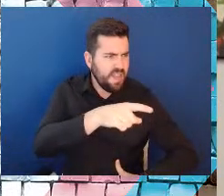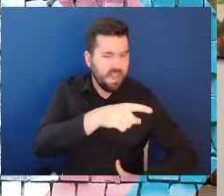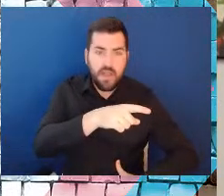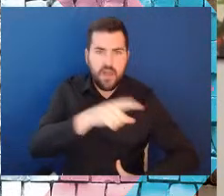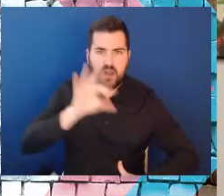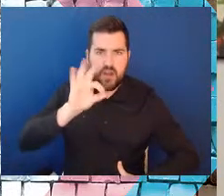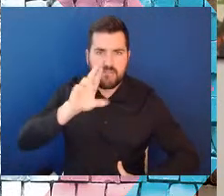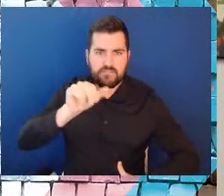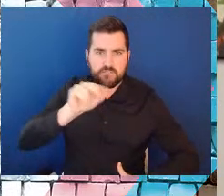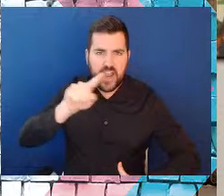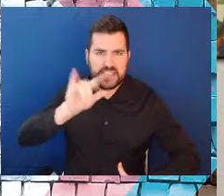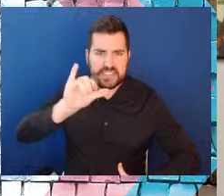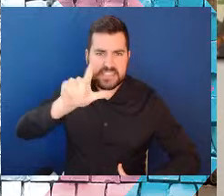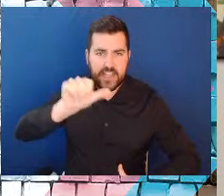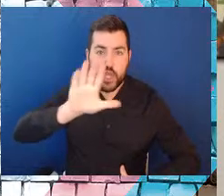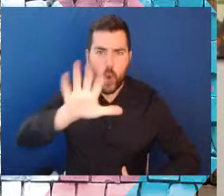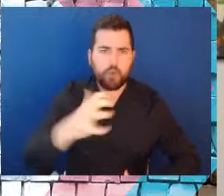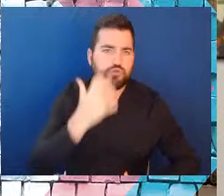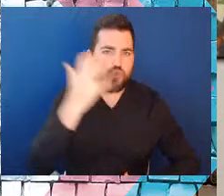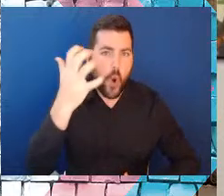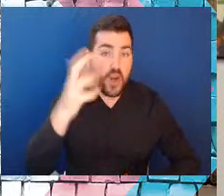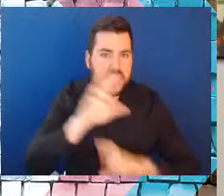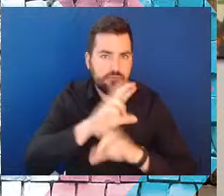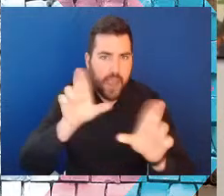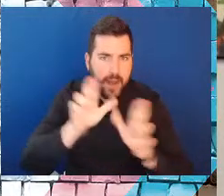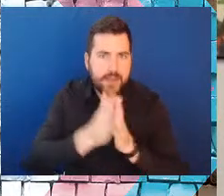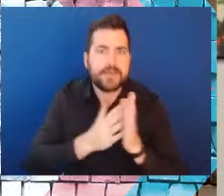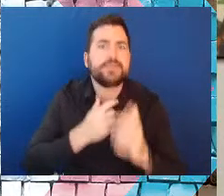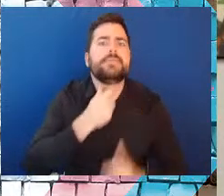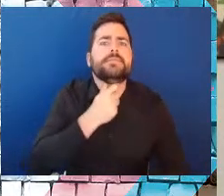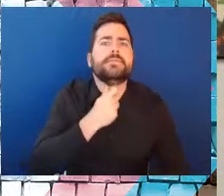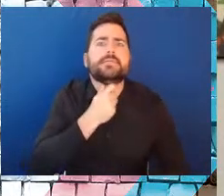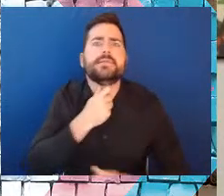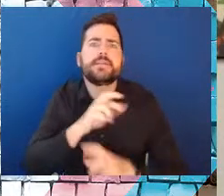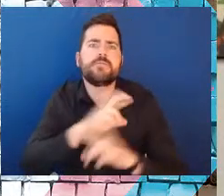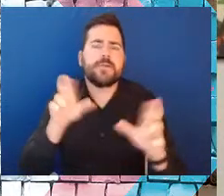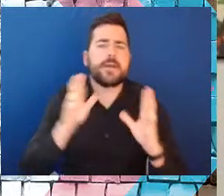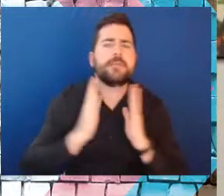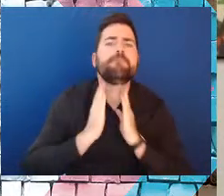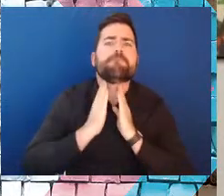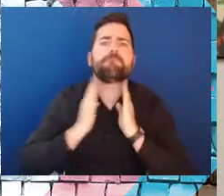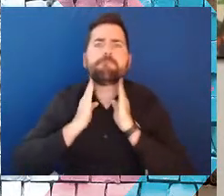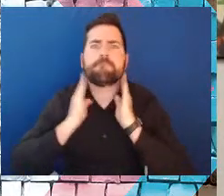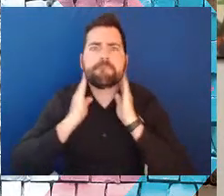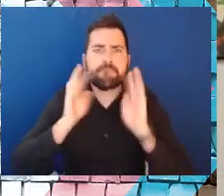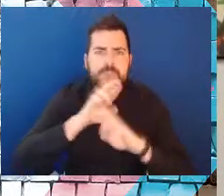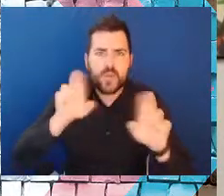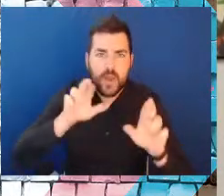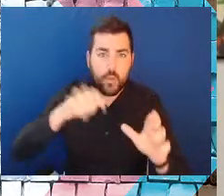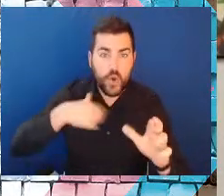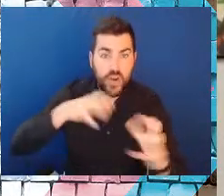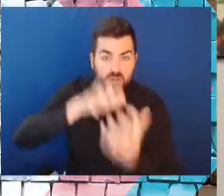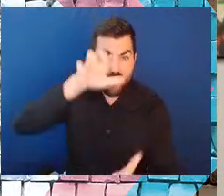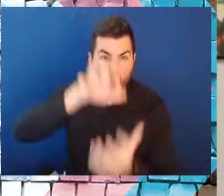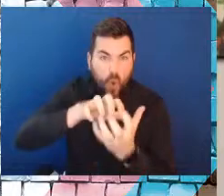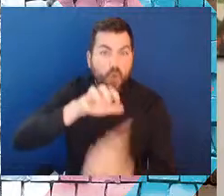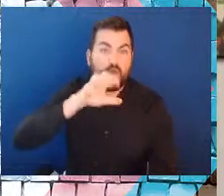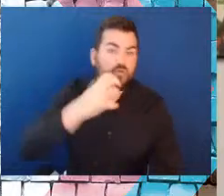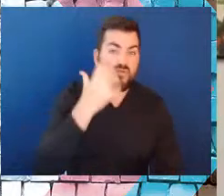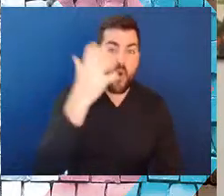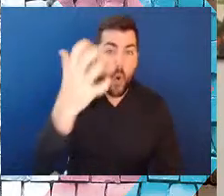Fringezilla roars ready. I need you to help. Help at home. Ready? We're gonna roar. In